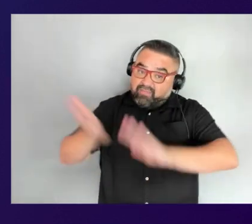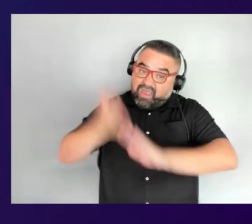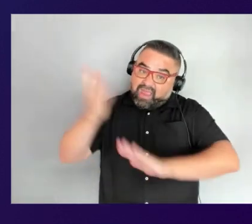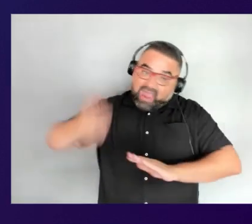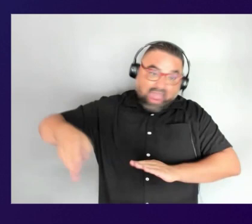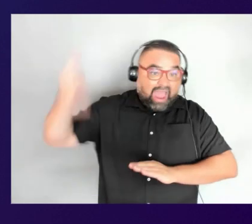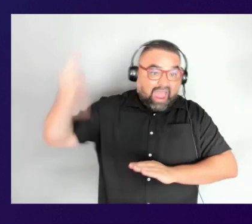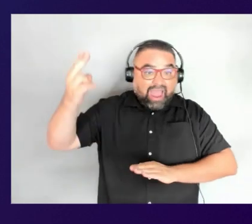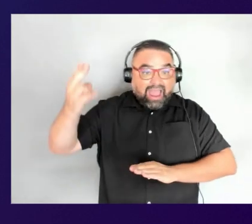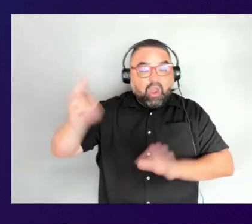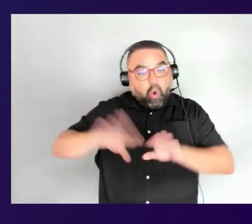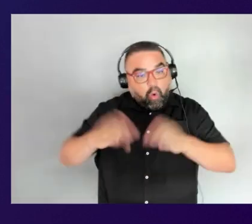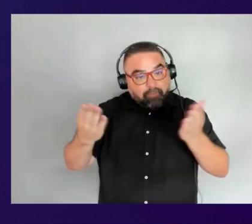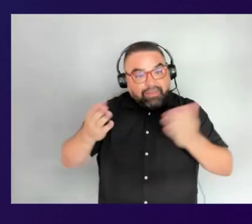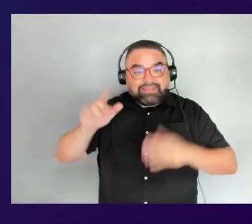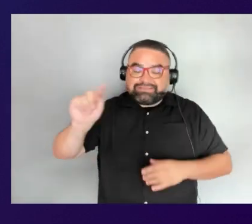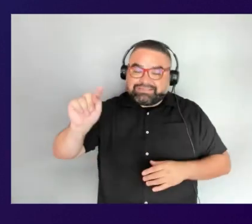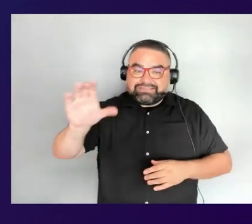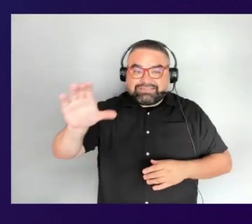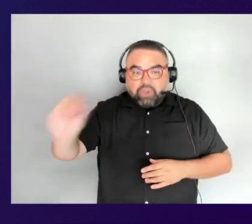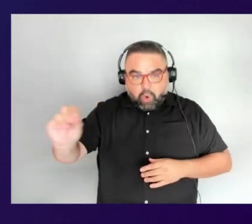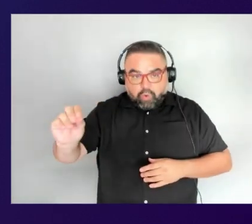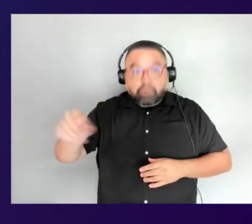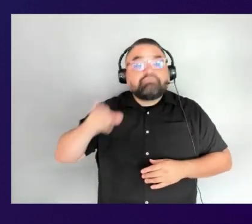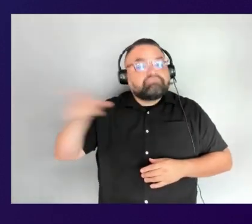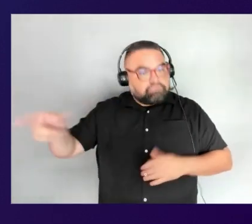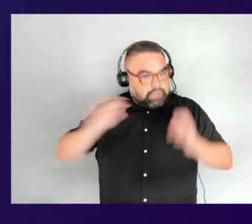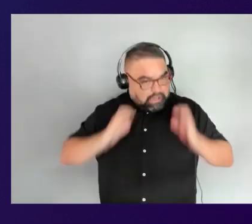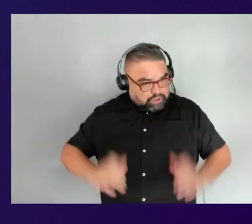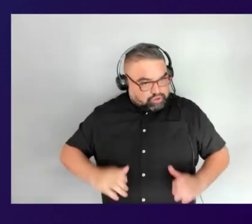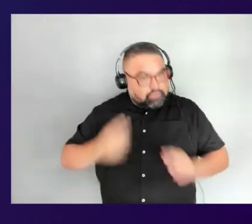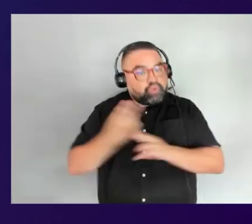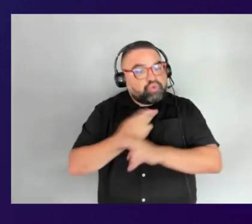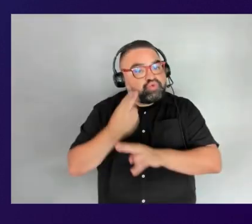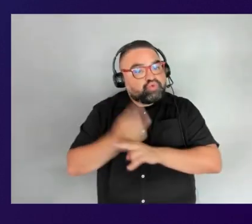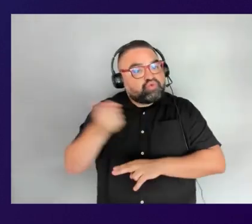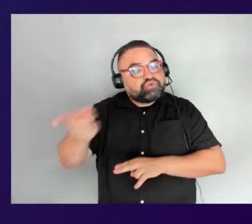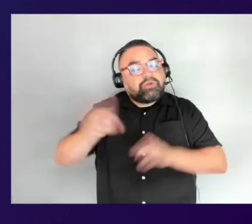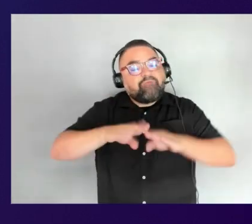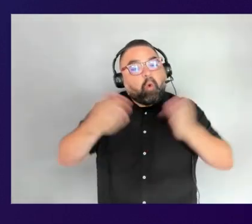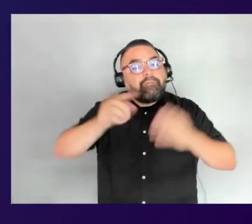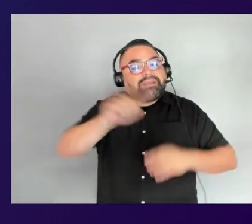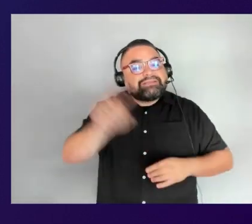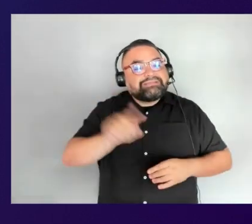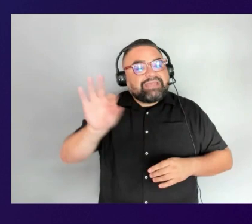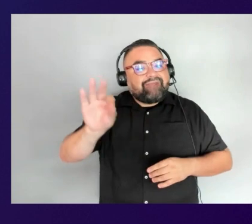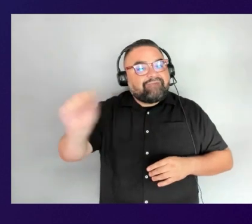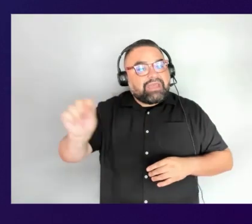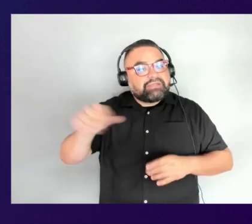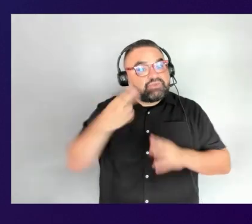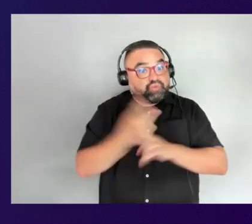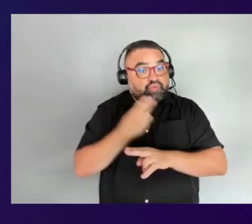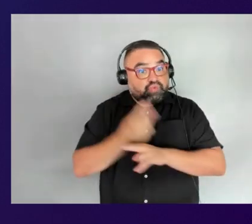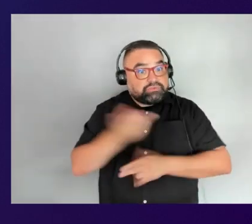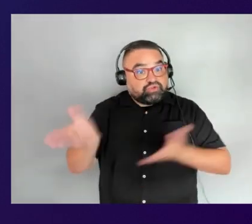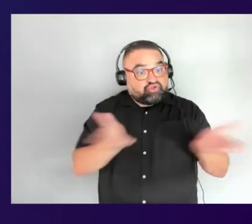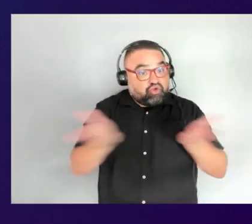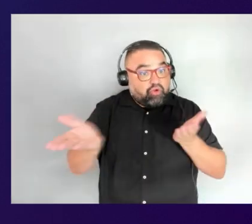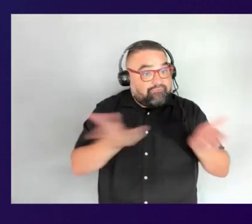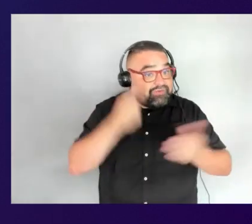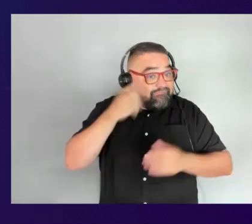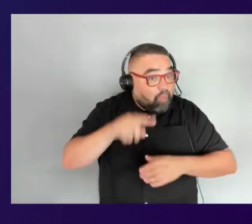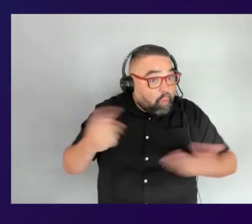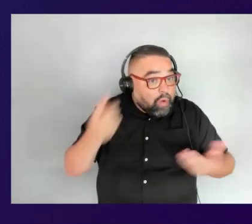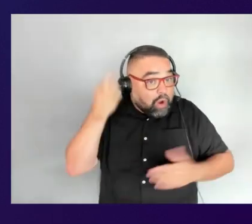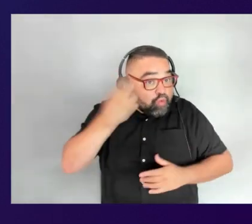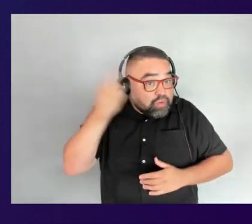use OpenZFS traditionally, and we're seeing with Amazon FSx for OpenZFS, customers are using the service for a pretty broad spectrum